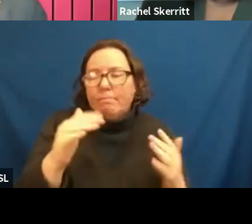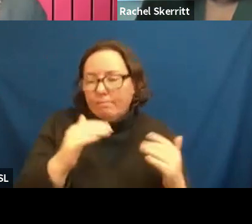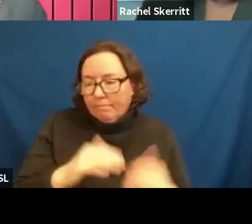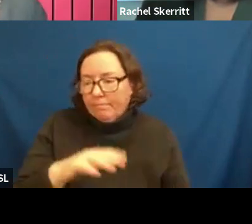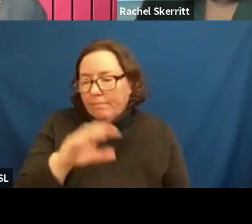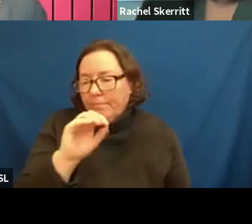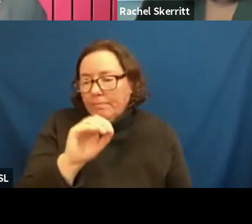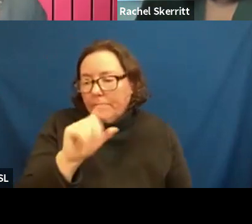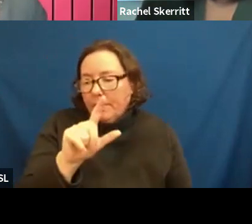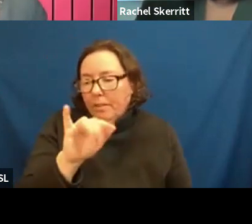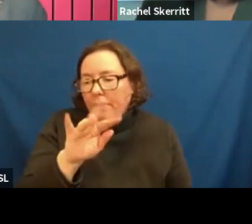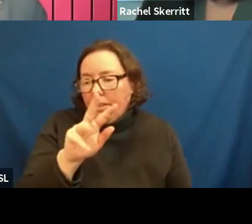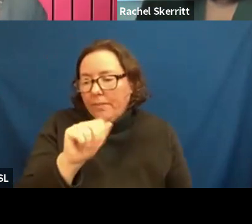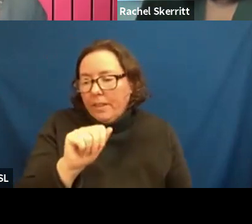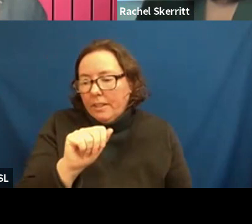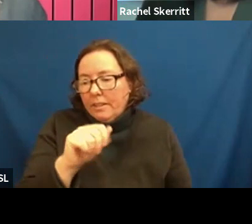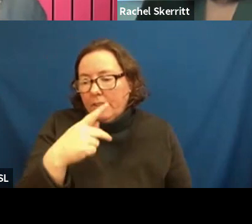Olivia Paquette.